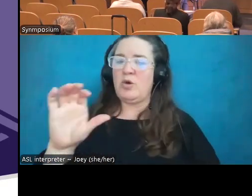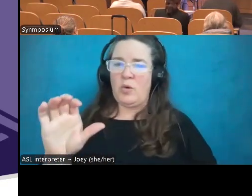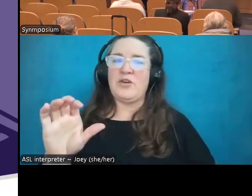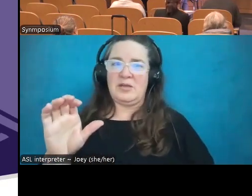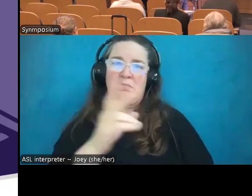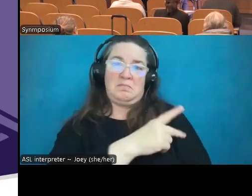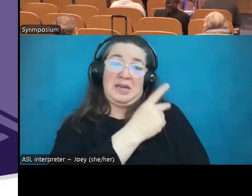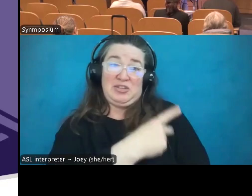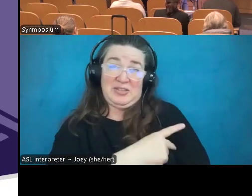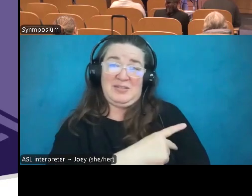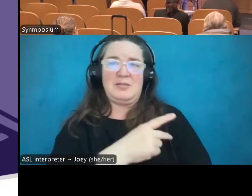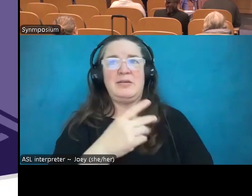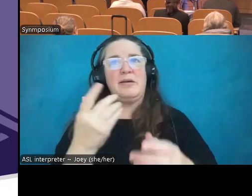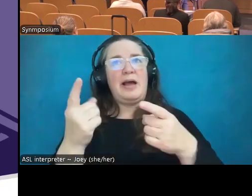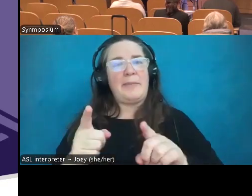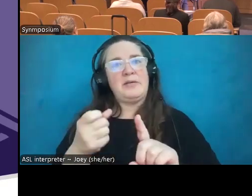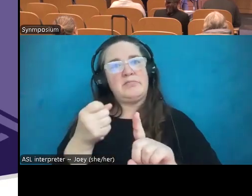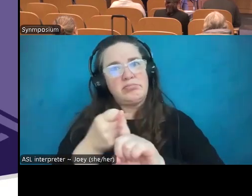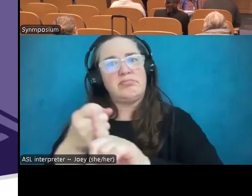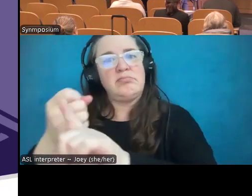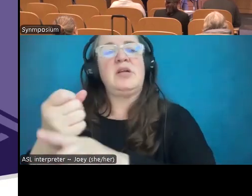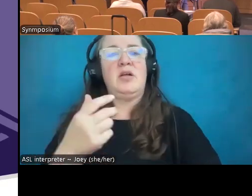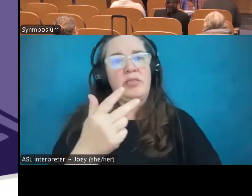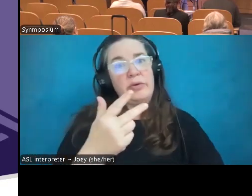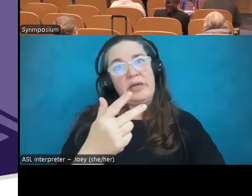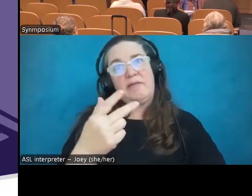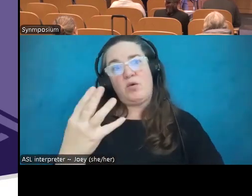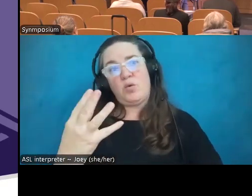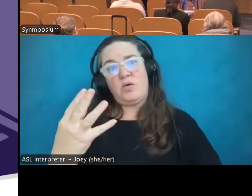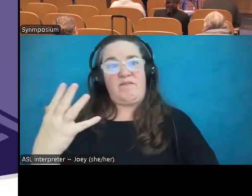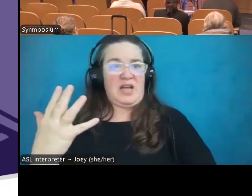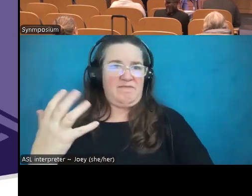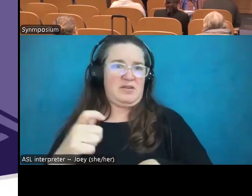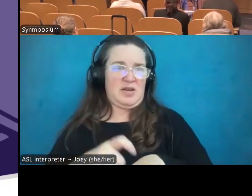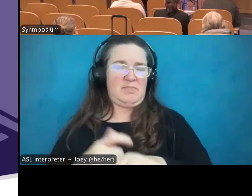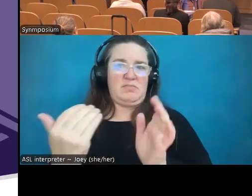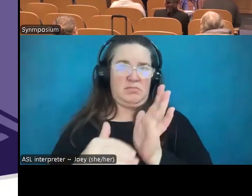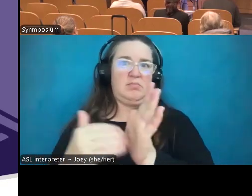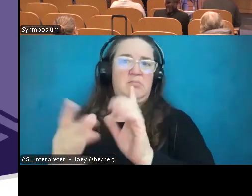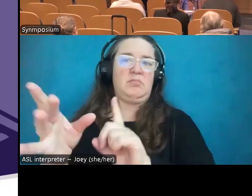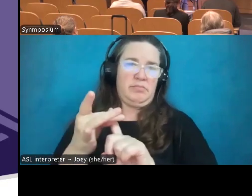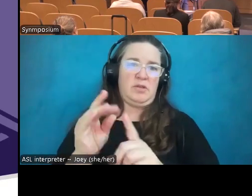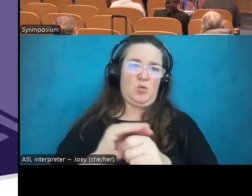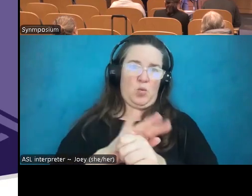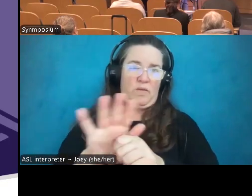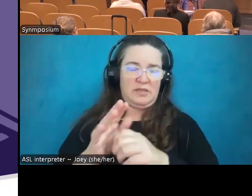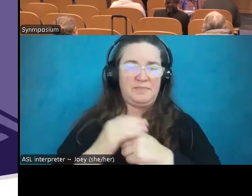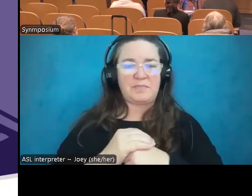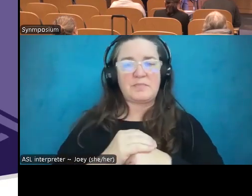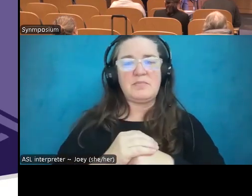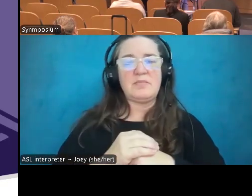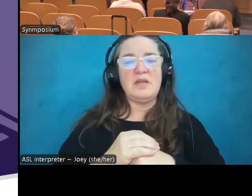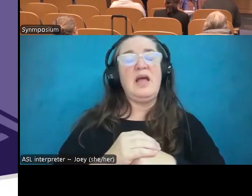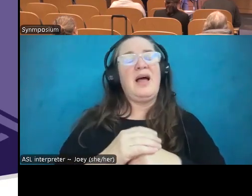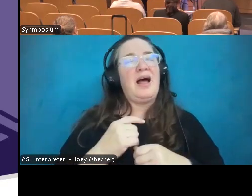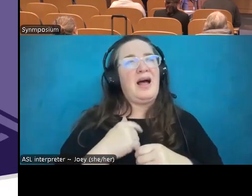lead to a catastrophic outcome. But with that said, I do caution people, still keep those same precautions